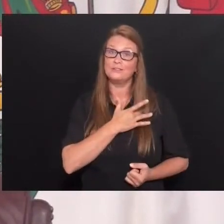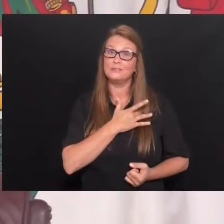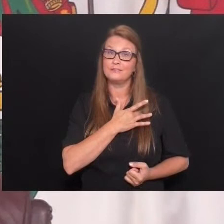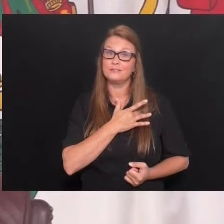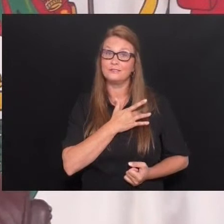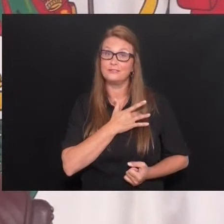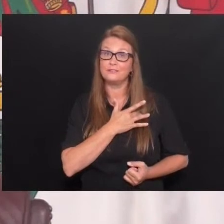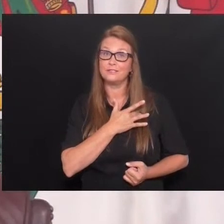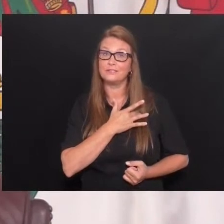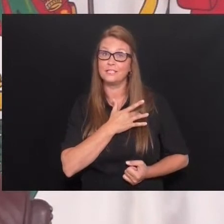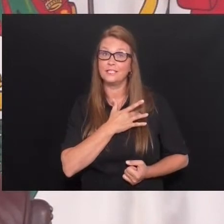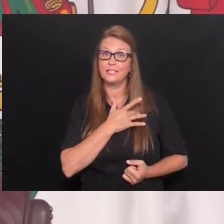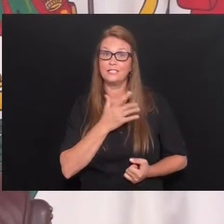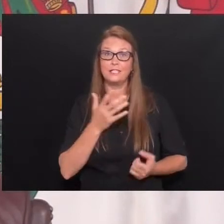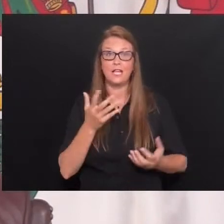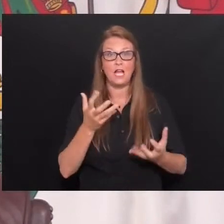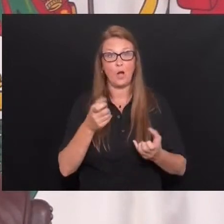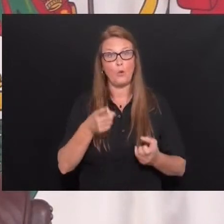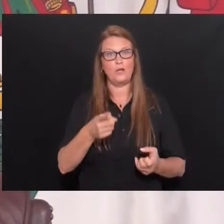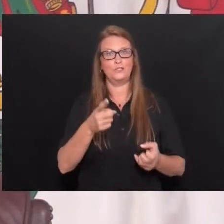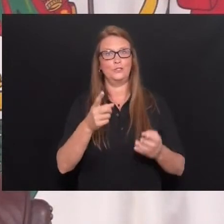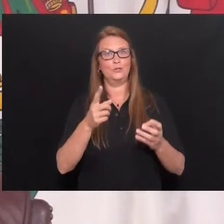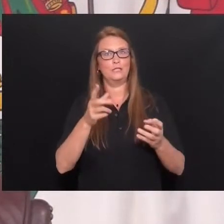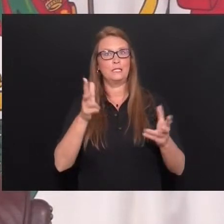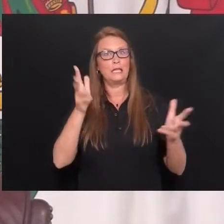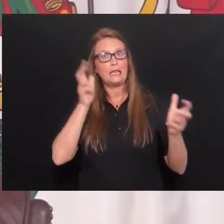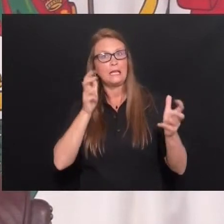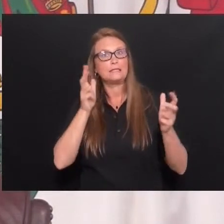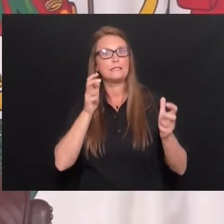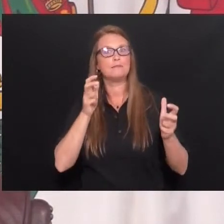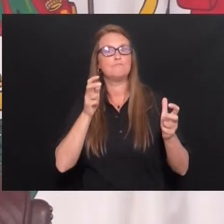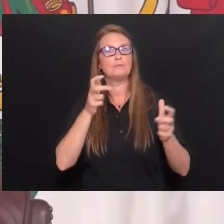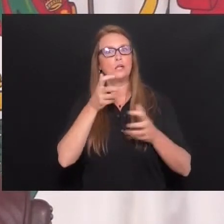I want you to hear me. I really want